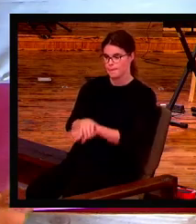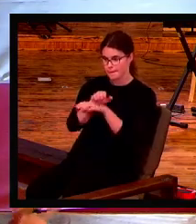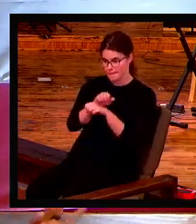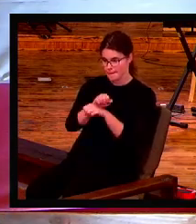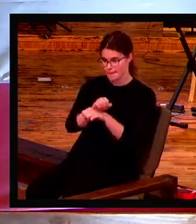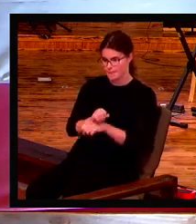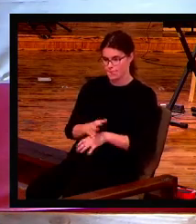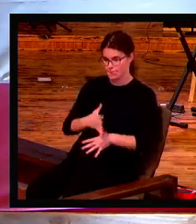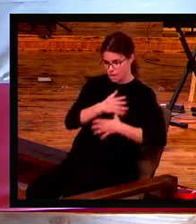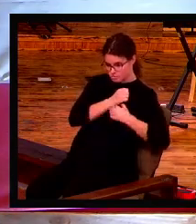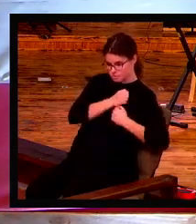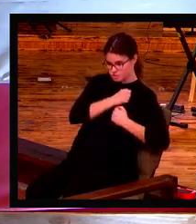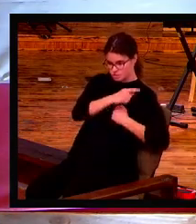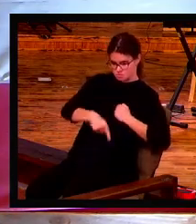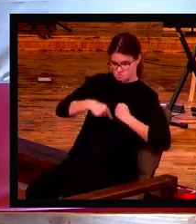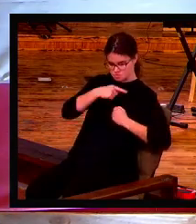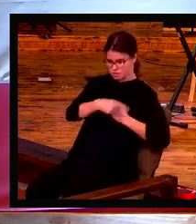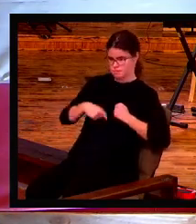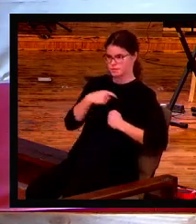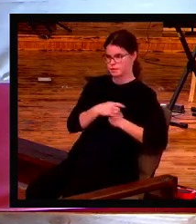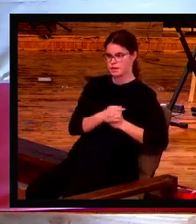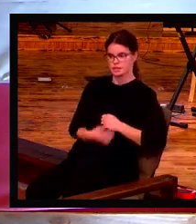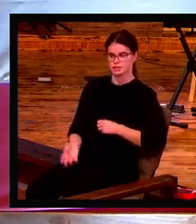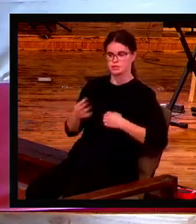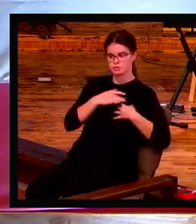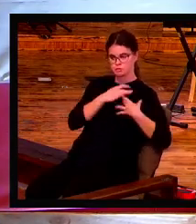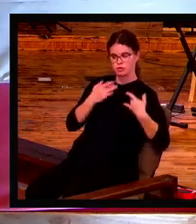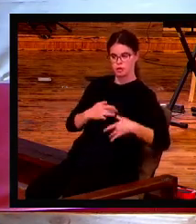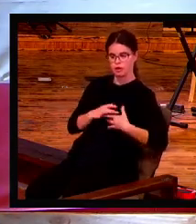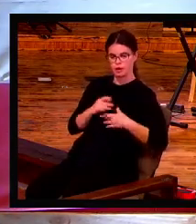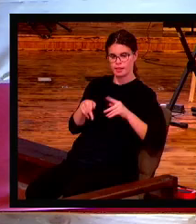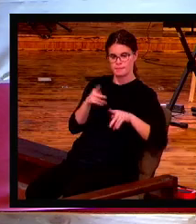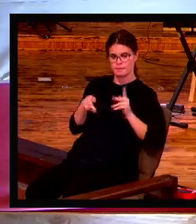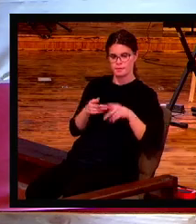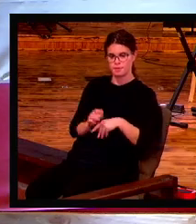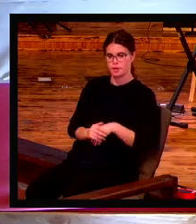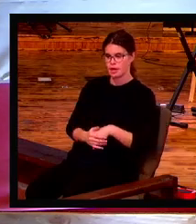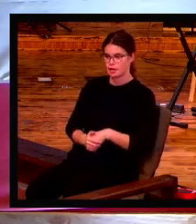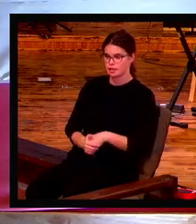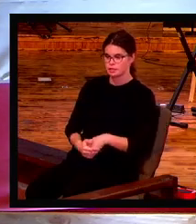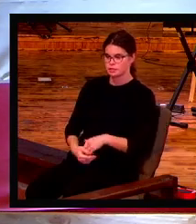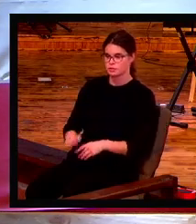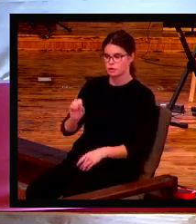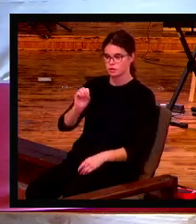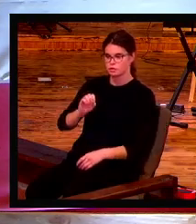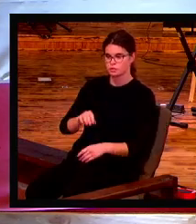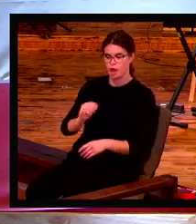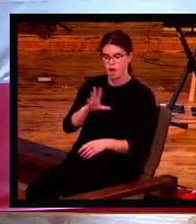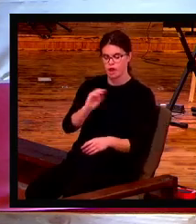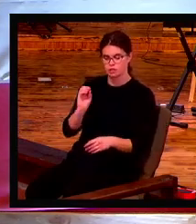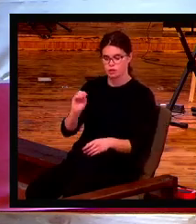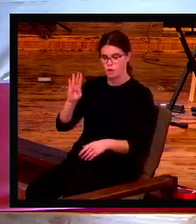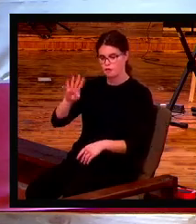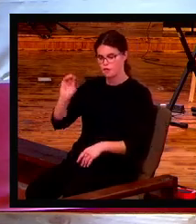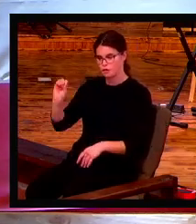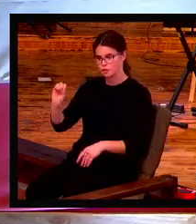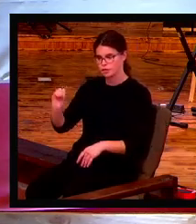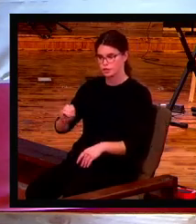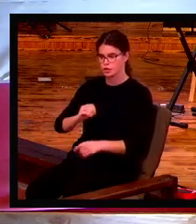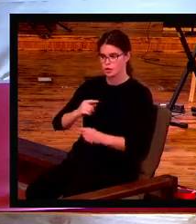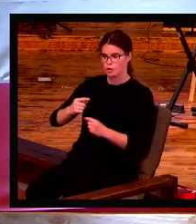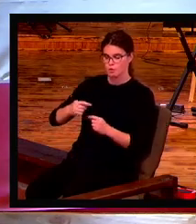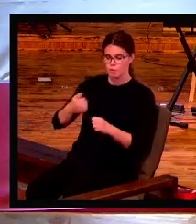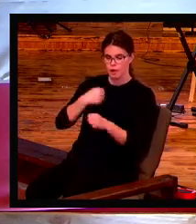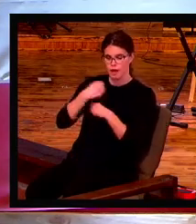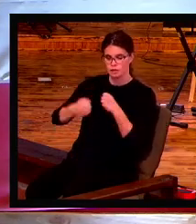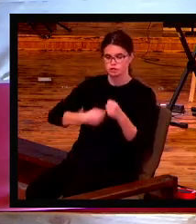400 years took 40 years to get unwound so they can step into God's promise in the land that he had for